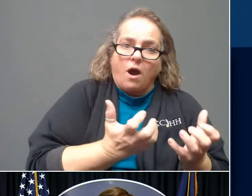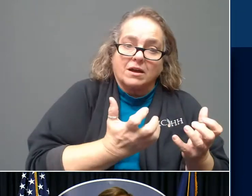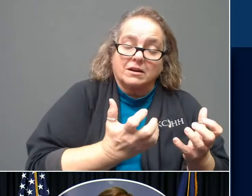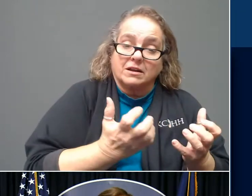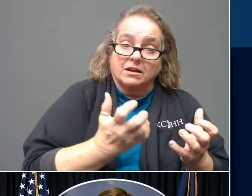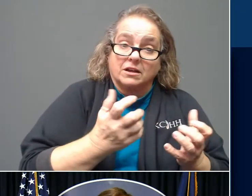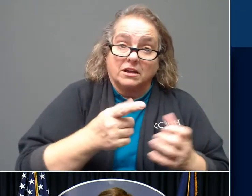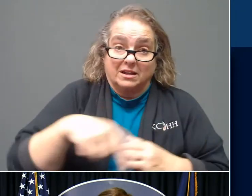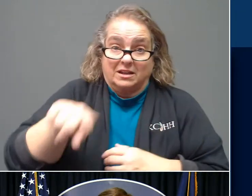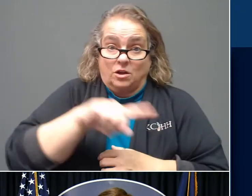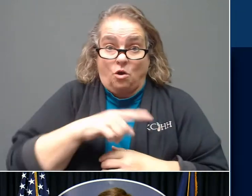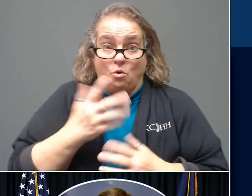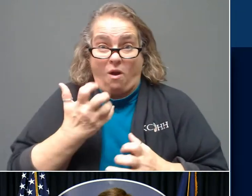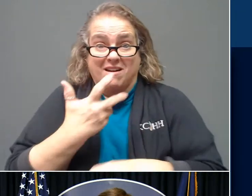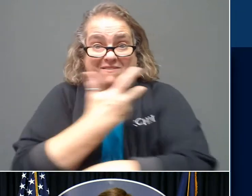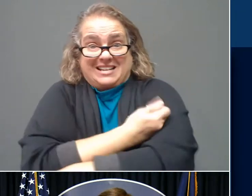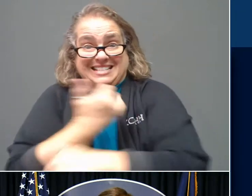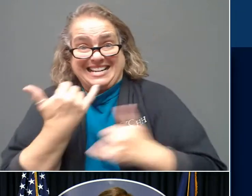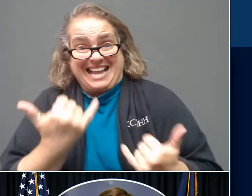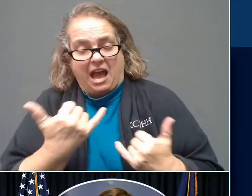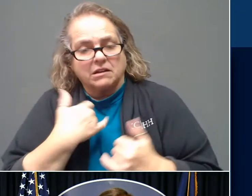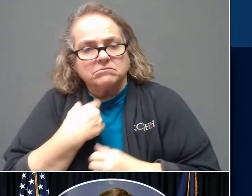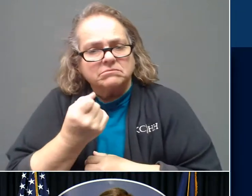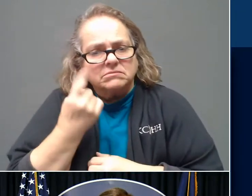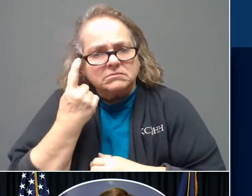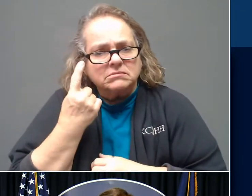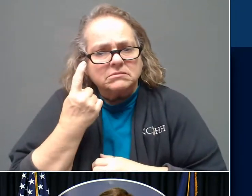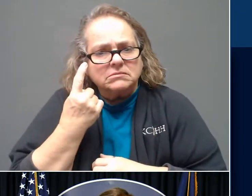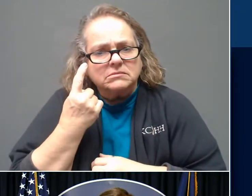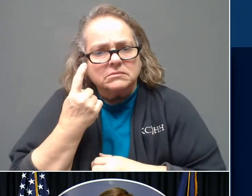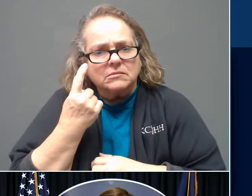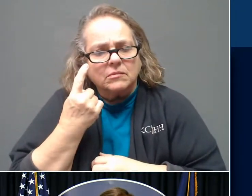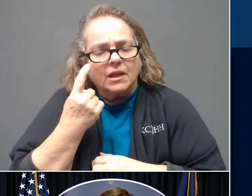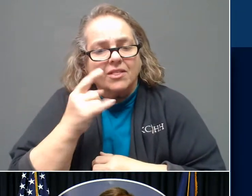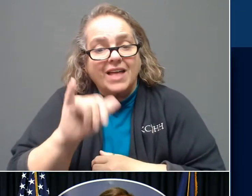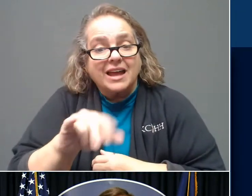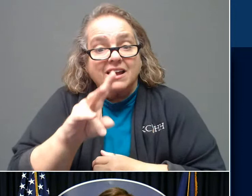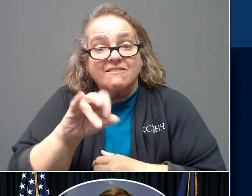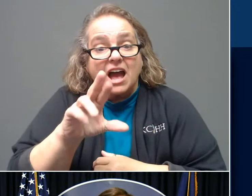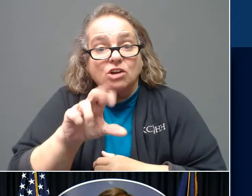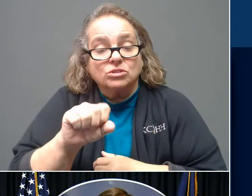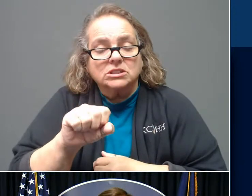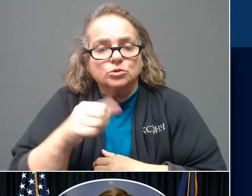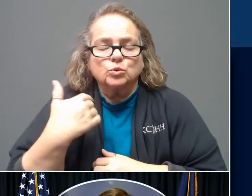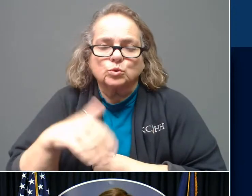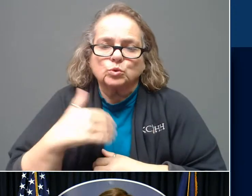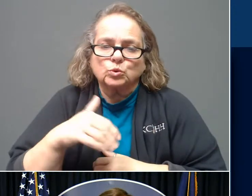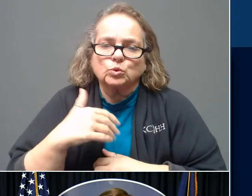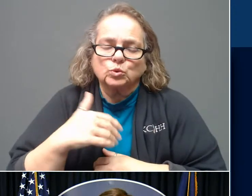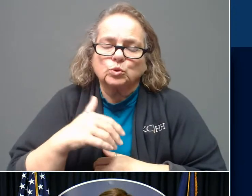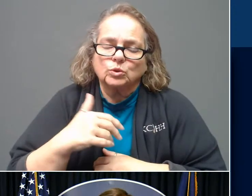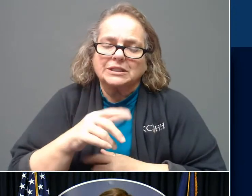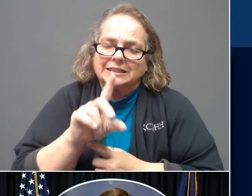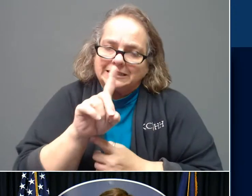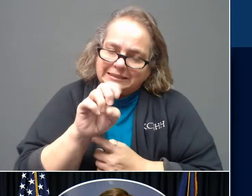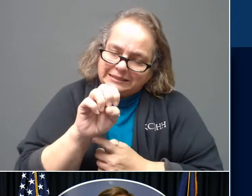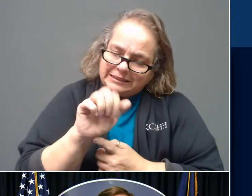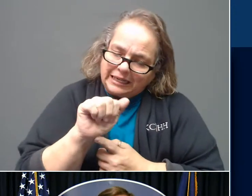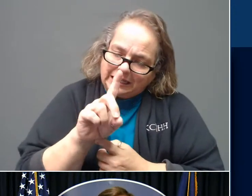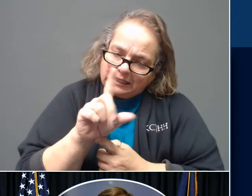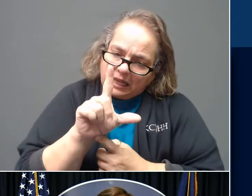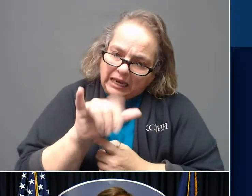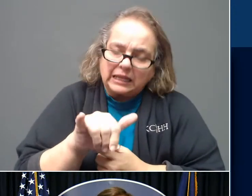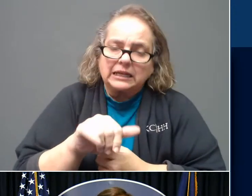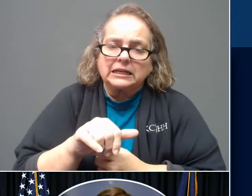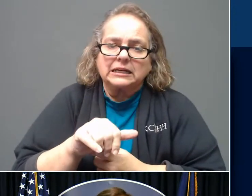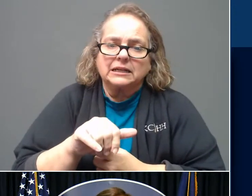This is a deadly virus. This is why everybody can't get it right now at the same moment. We're ready